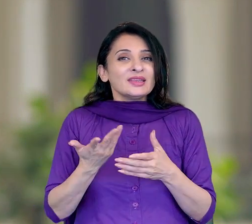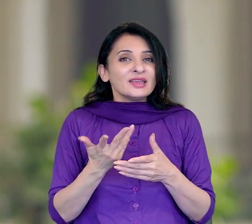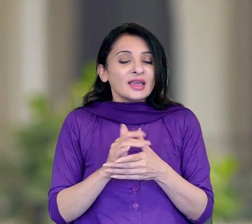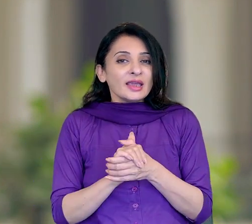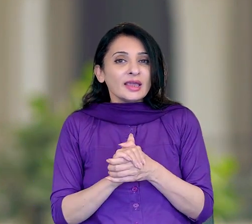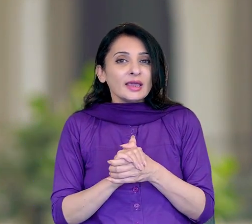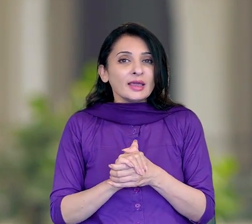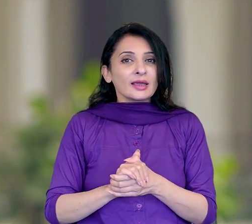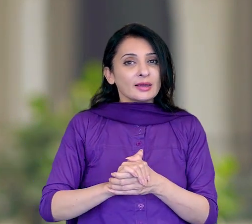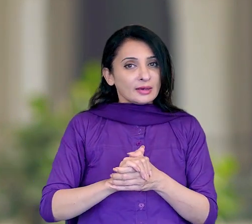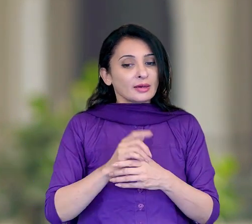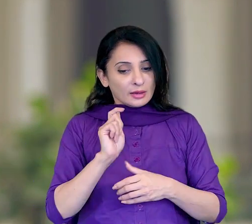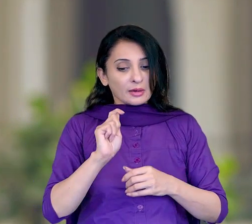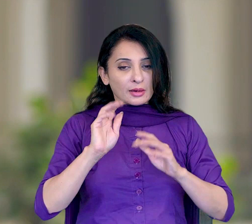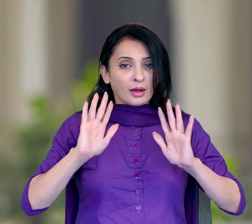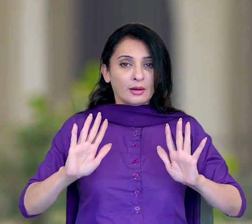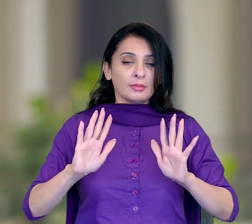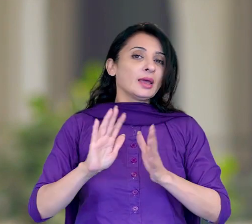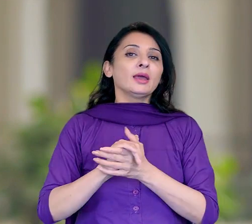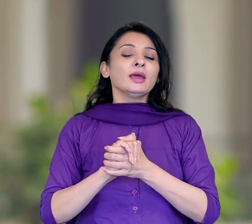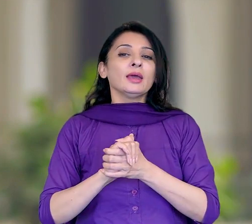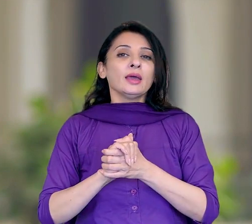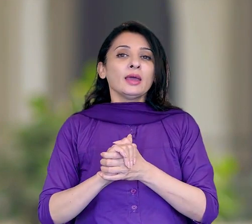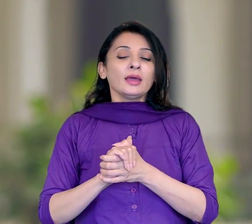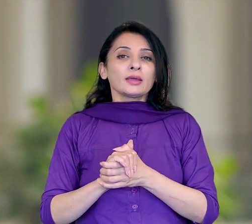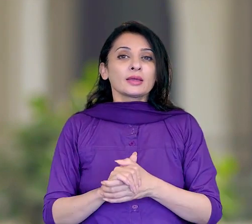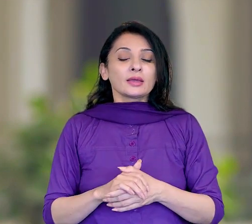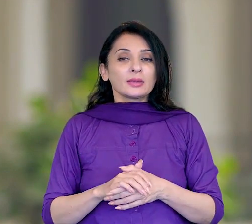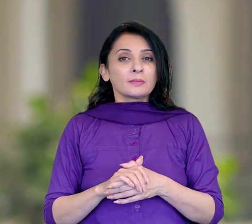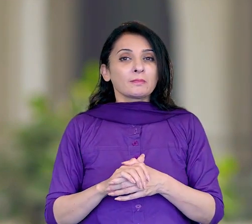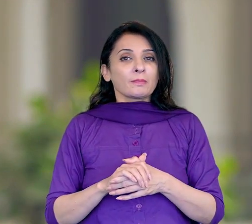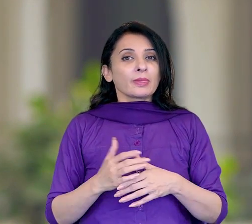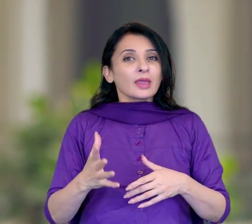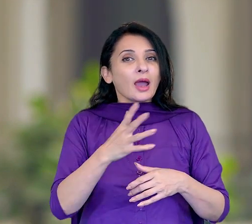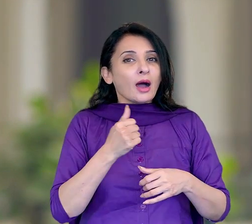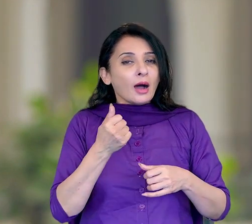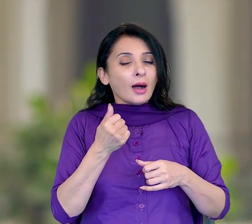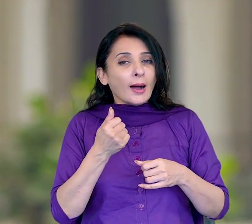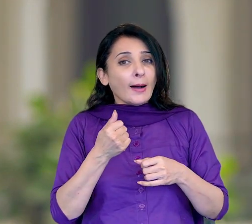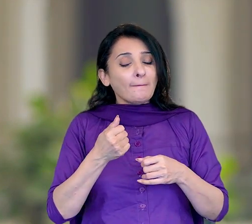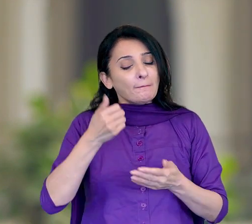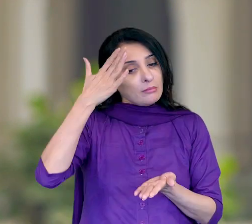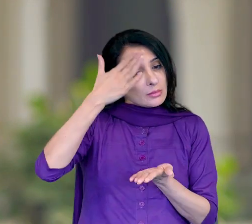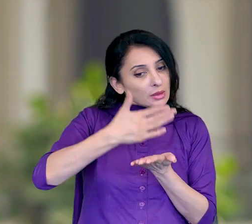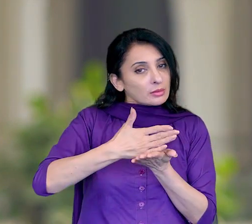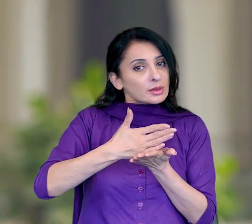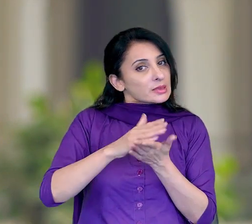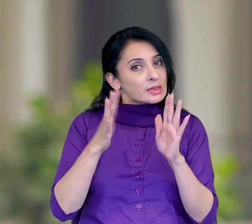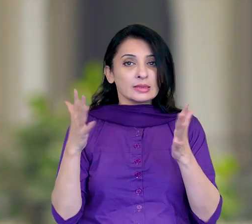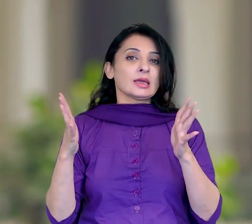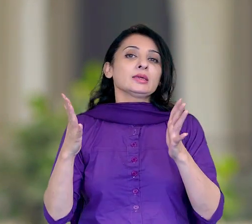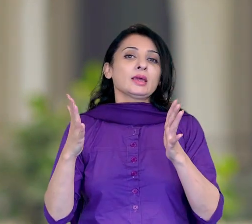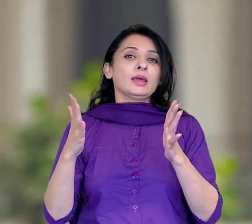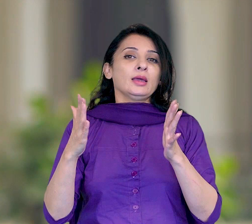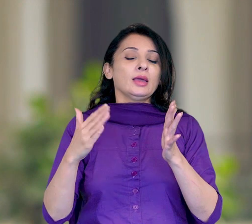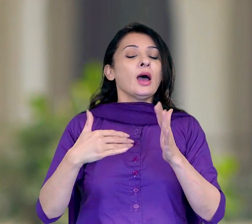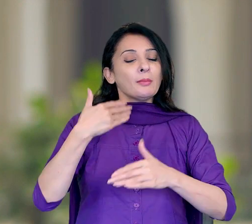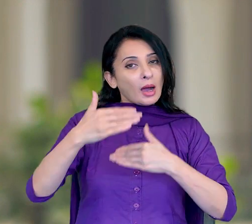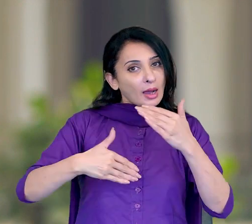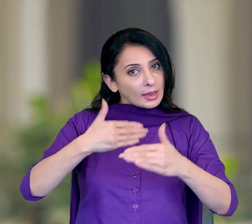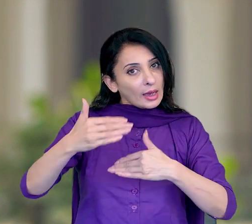so that we are not limited, we are not for a moment being restricted at any cost. So the